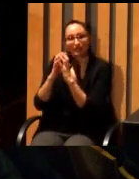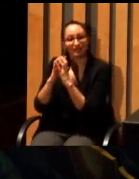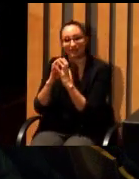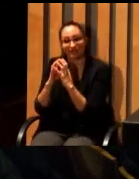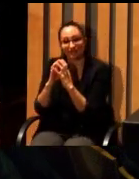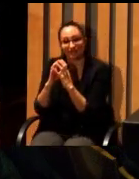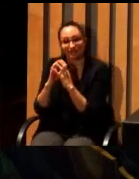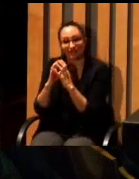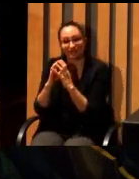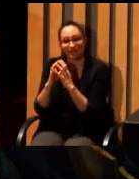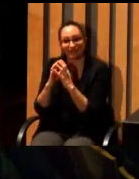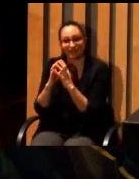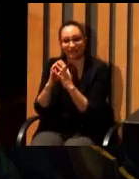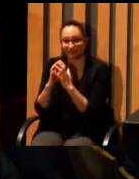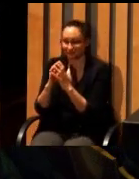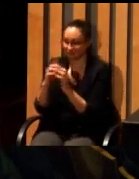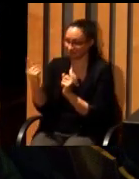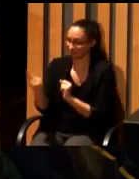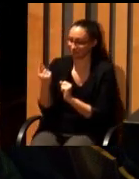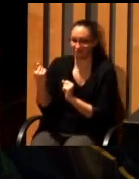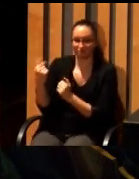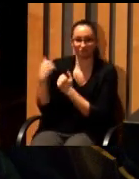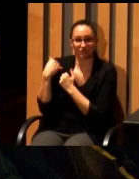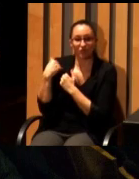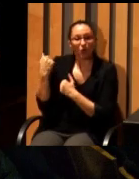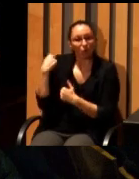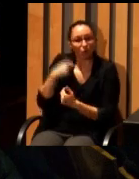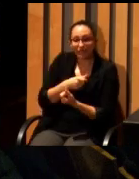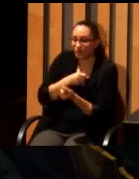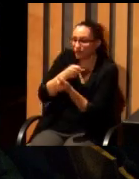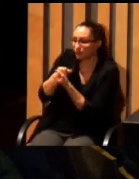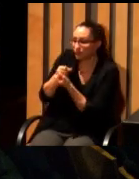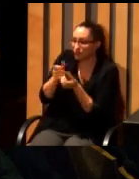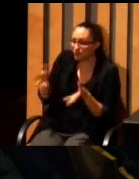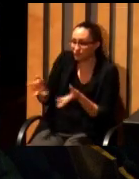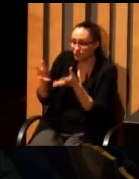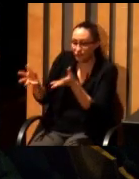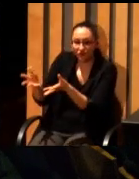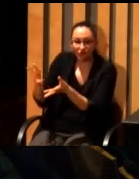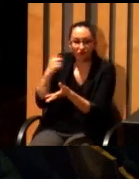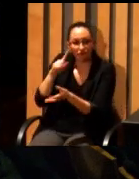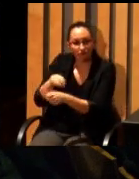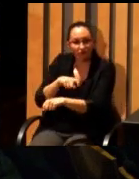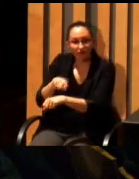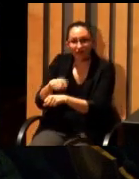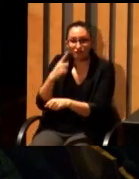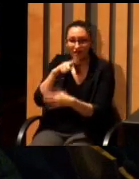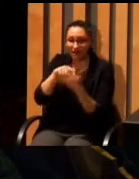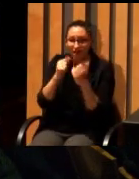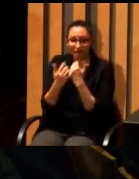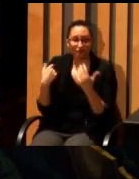singularly responsible, though we participate and enable it on occasion, for all of the things that we're talking about